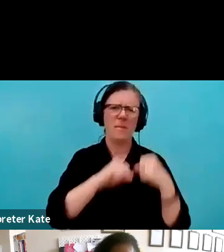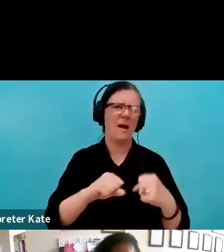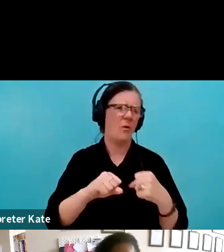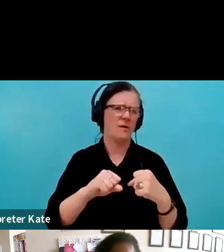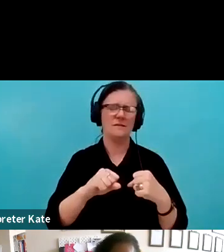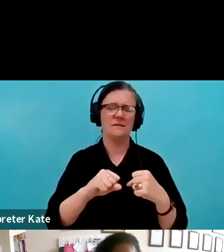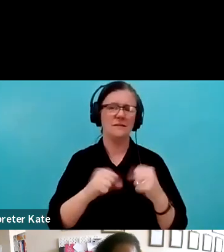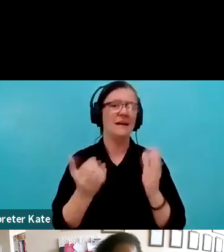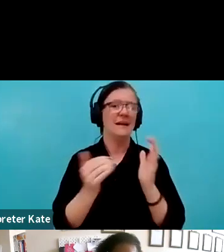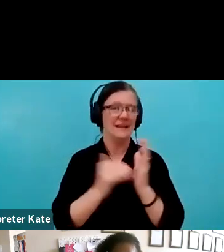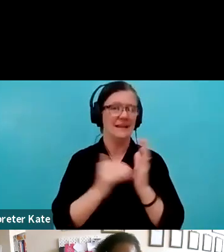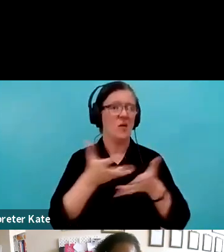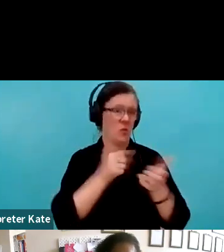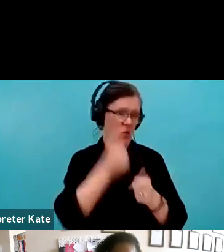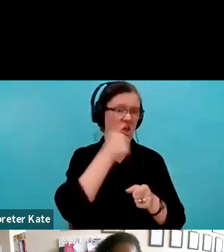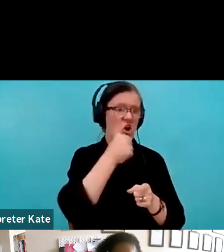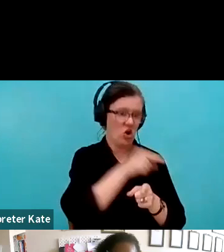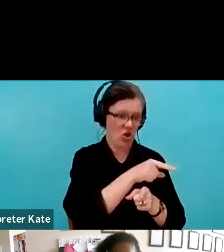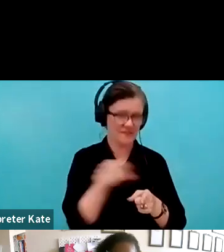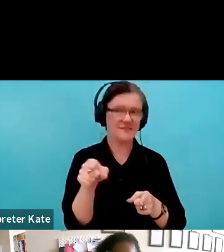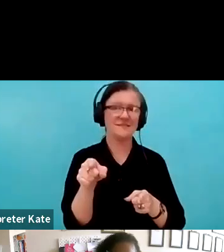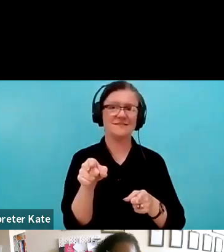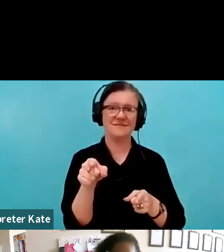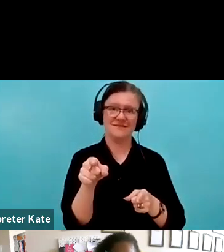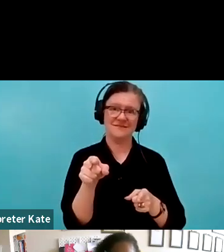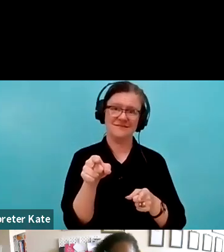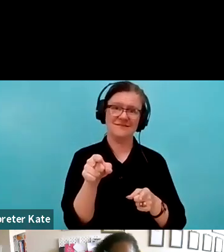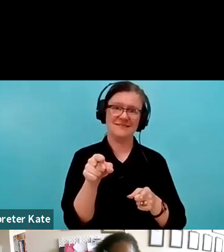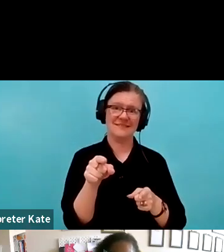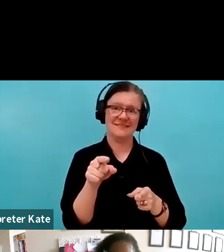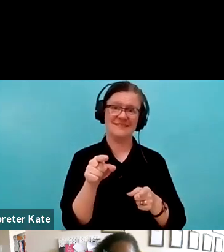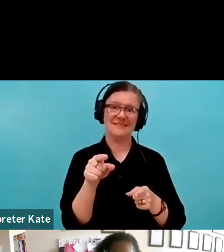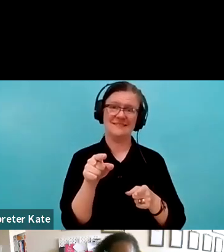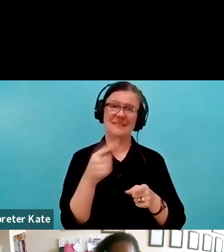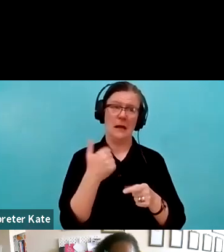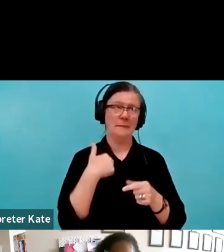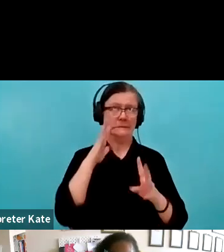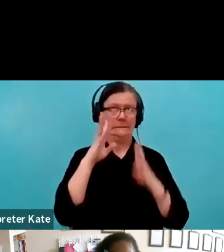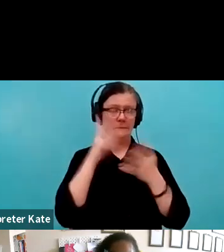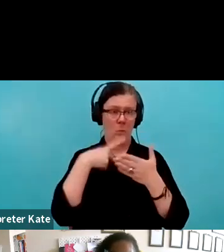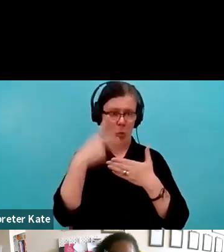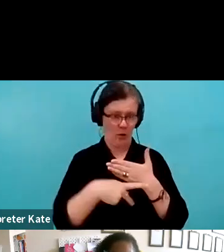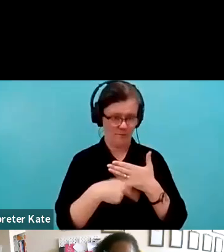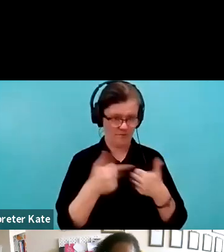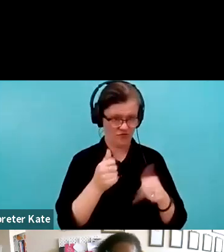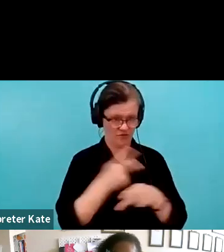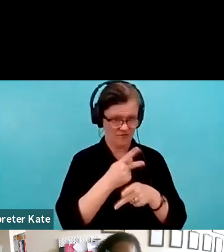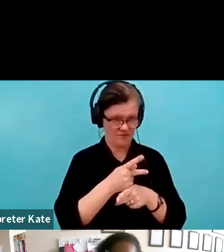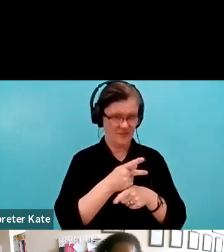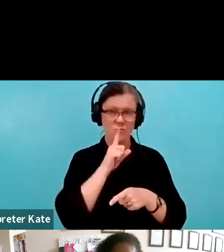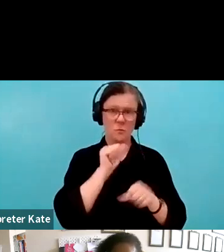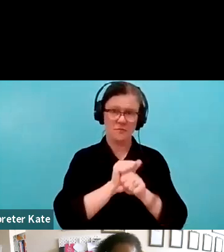again, having worked with a lot of girls and trying to do, you know, having to create a lot of programs to help them even